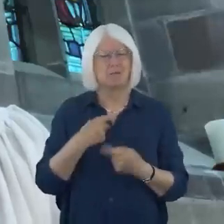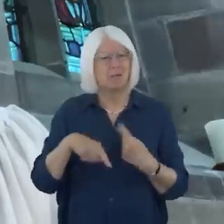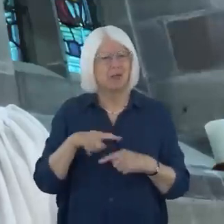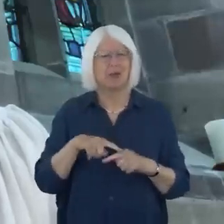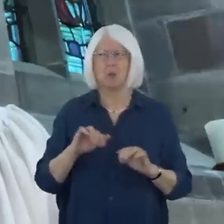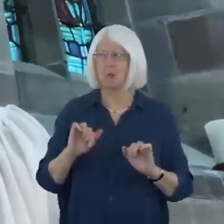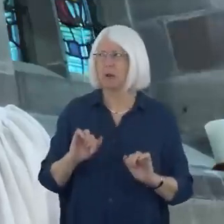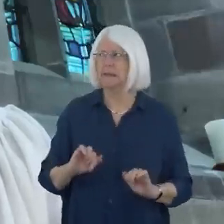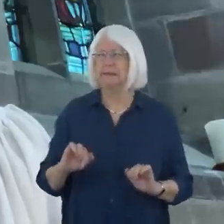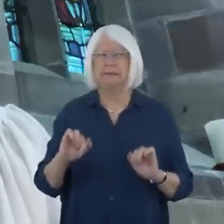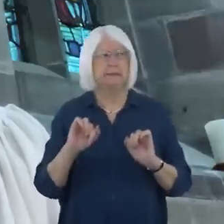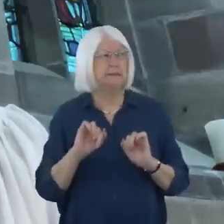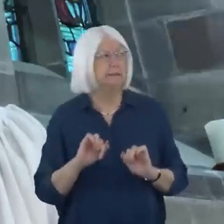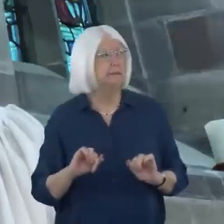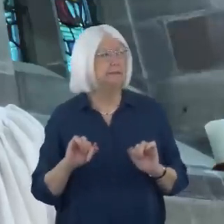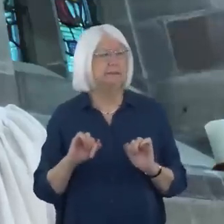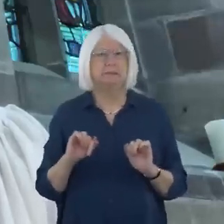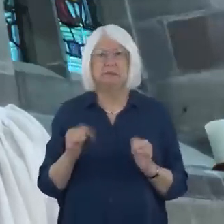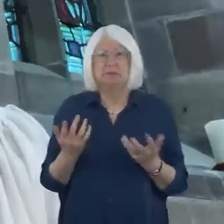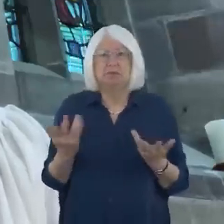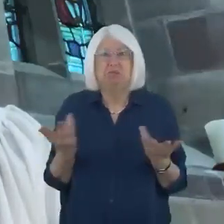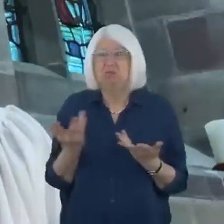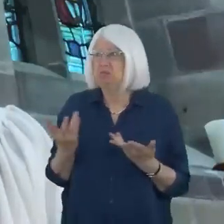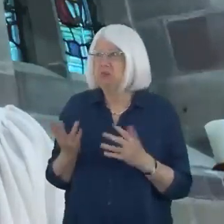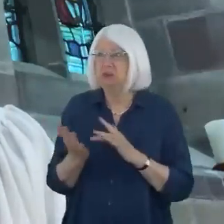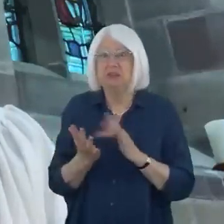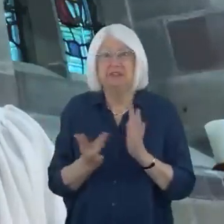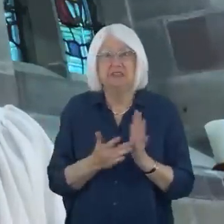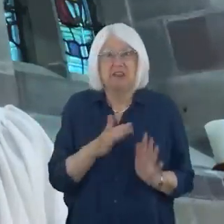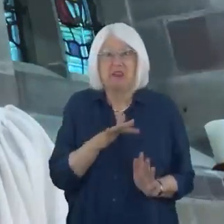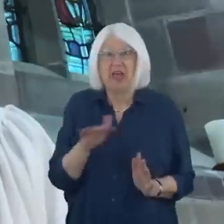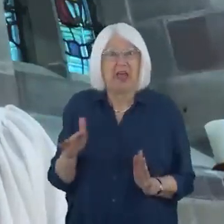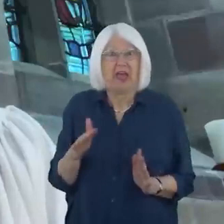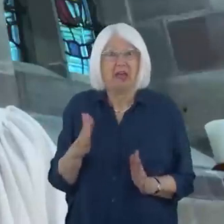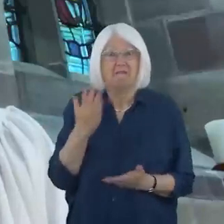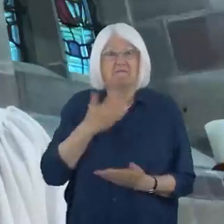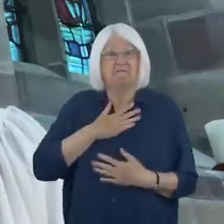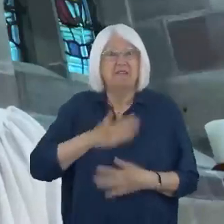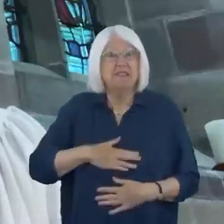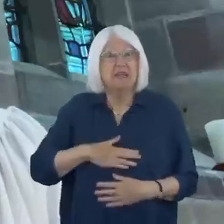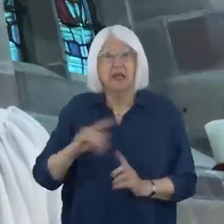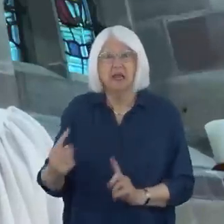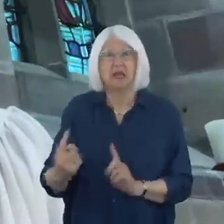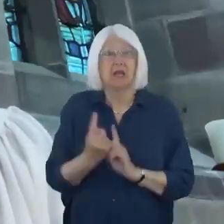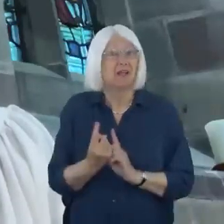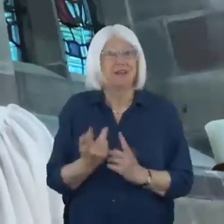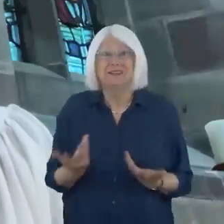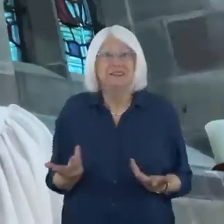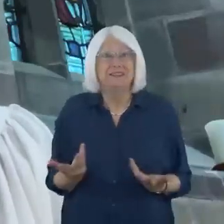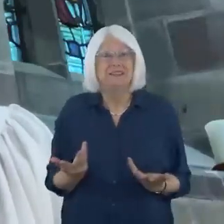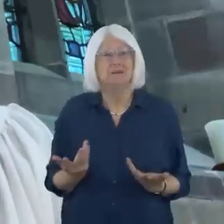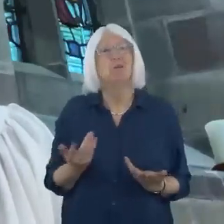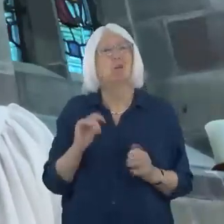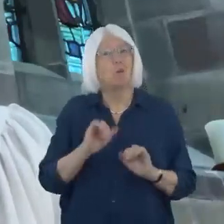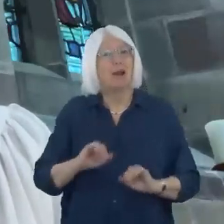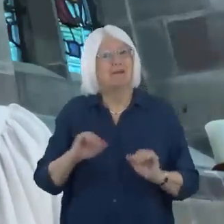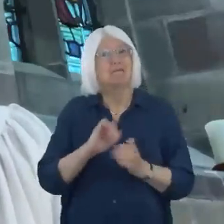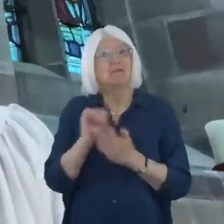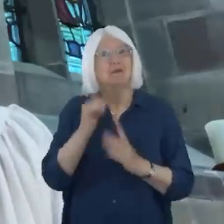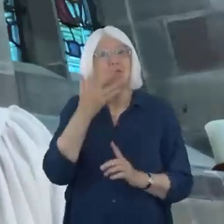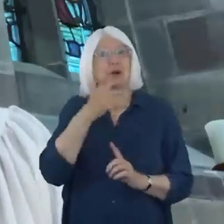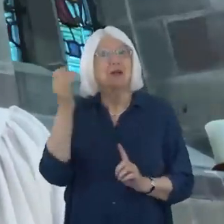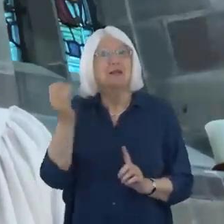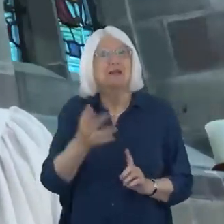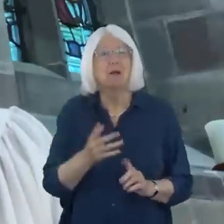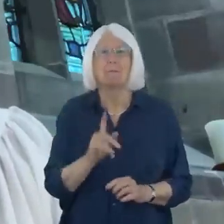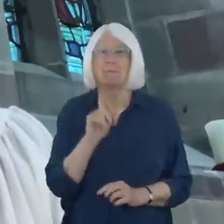waited without the physical presence of Jesus for the Spirit to come. As his disciples